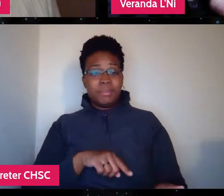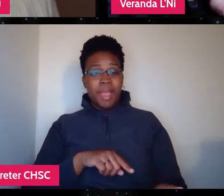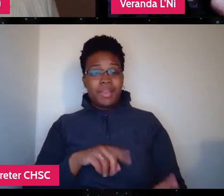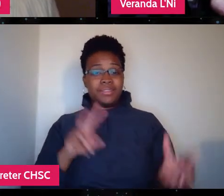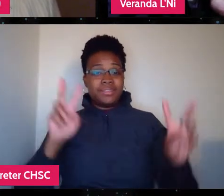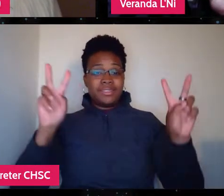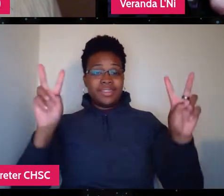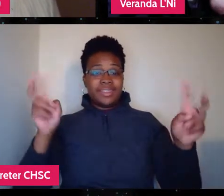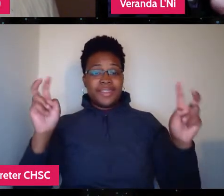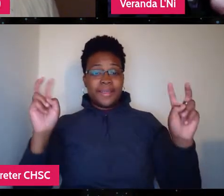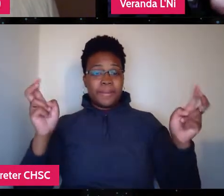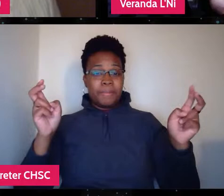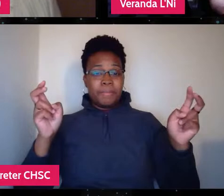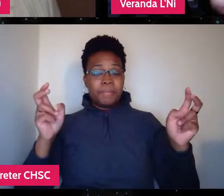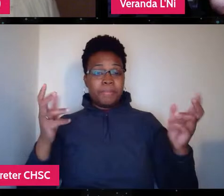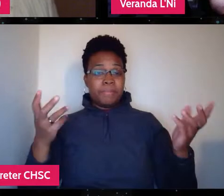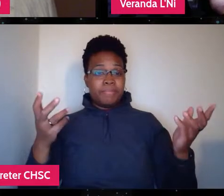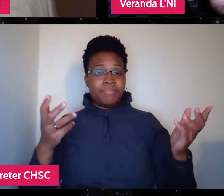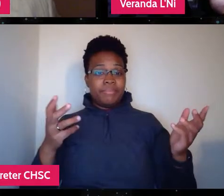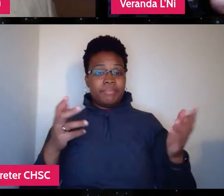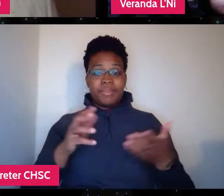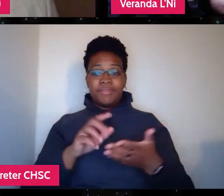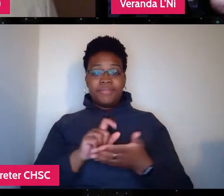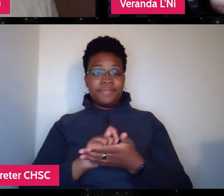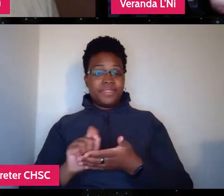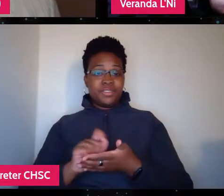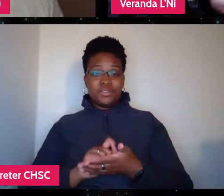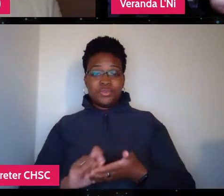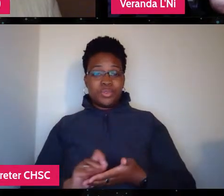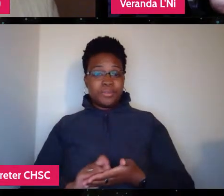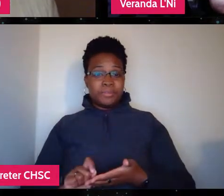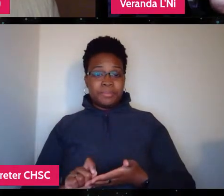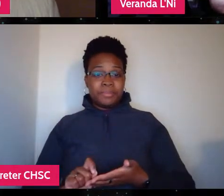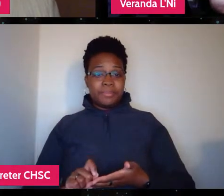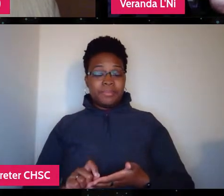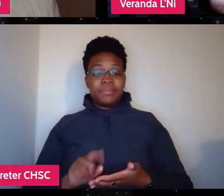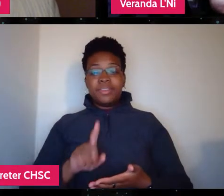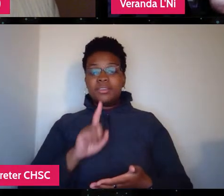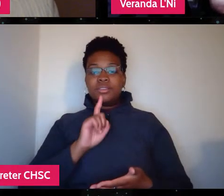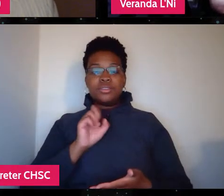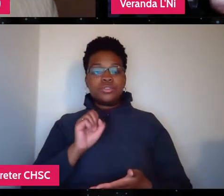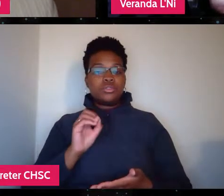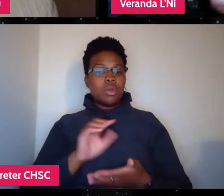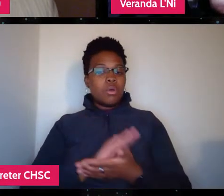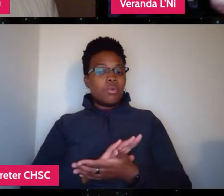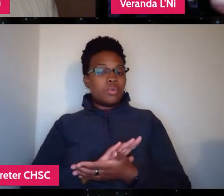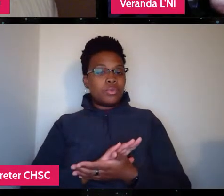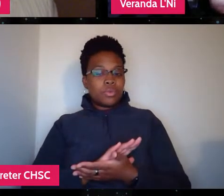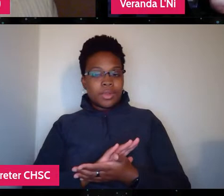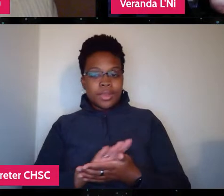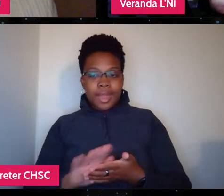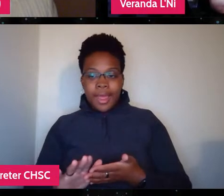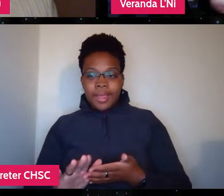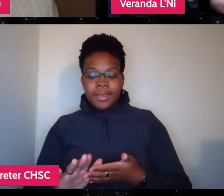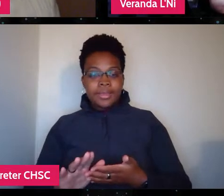theme of the script. And she is so nice. I mean, like, it's just